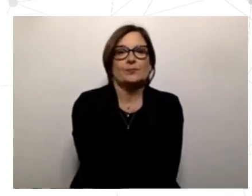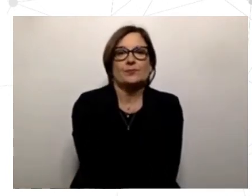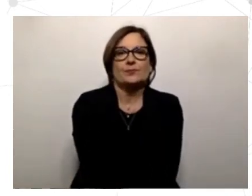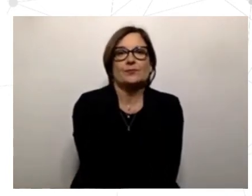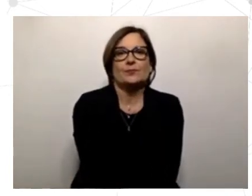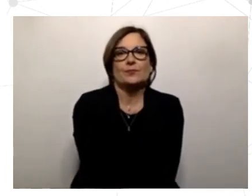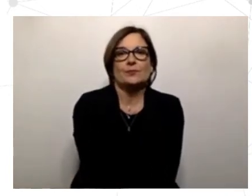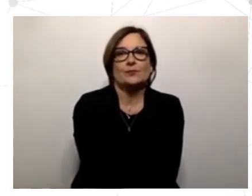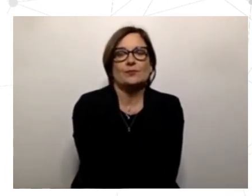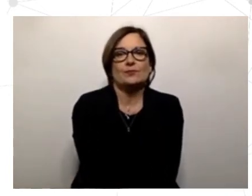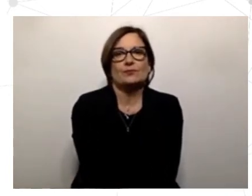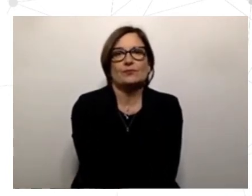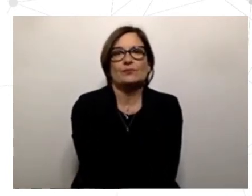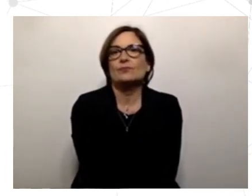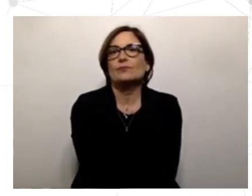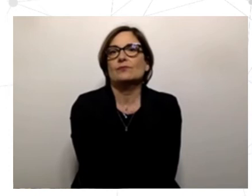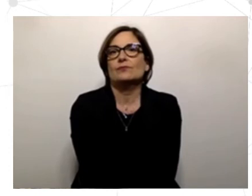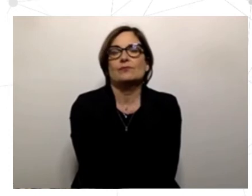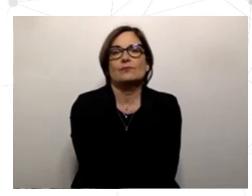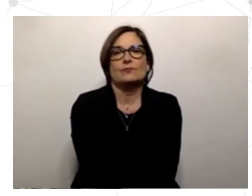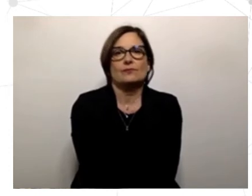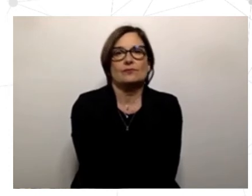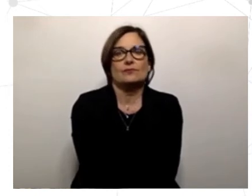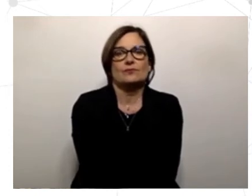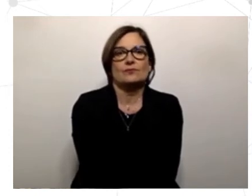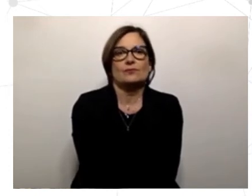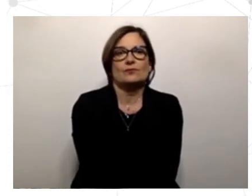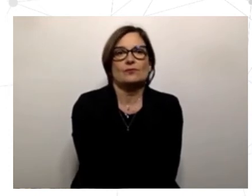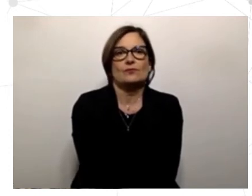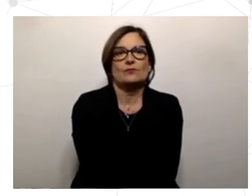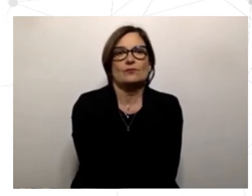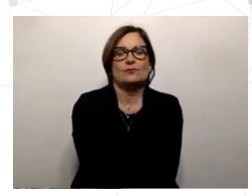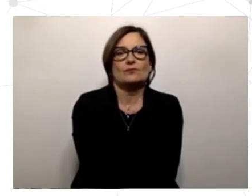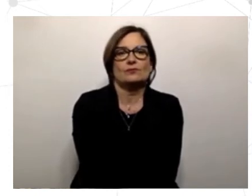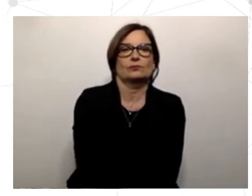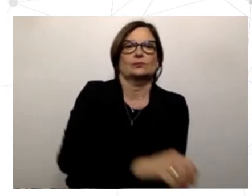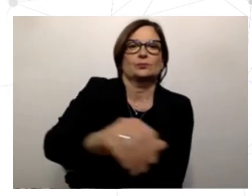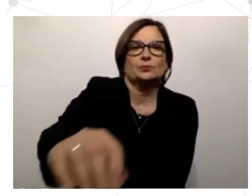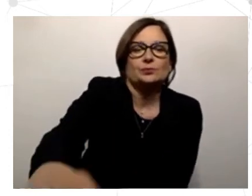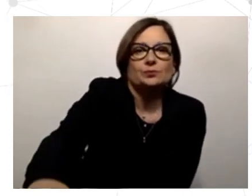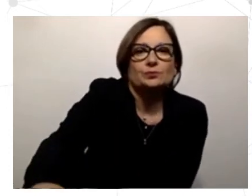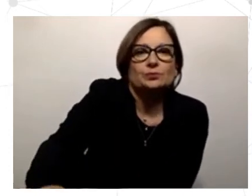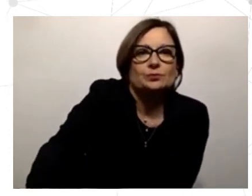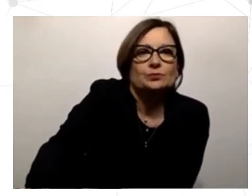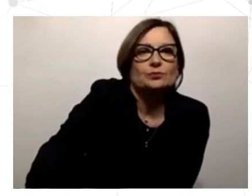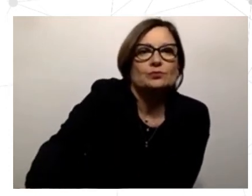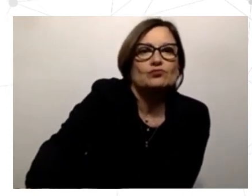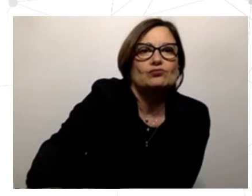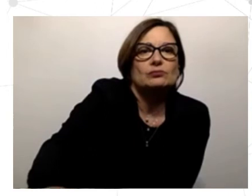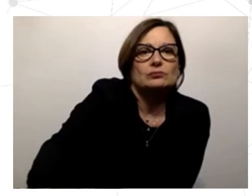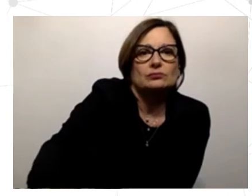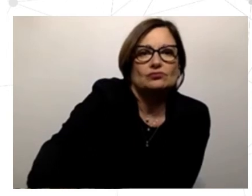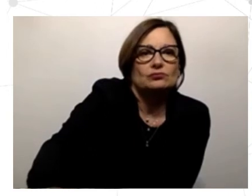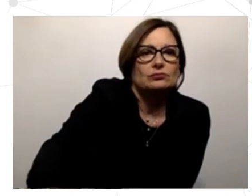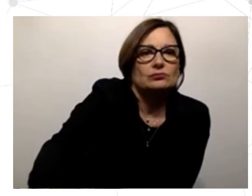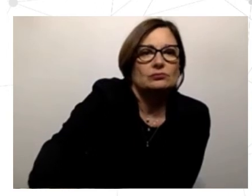with what Jarnail just said. We very much look for these kind of technologies that